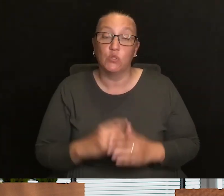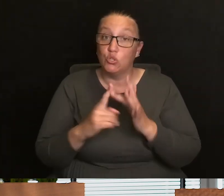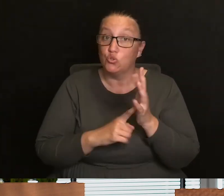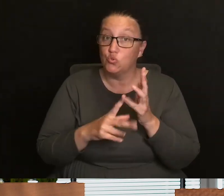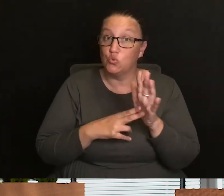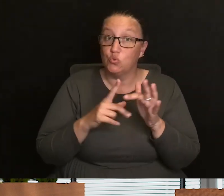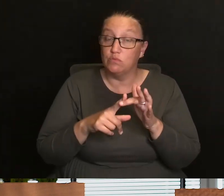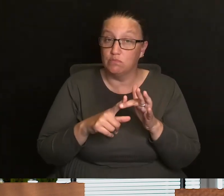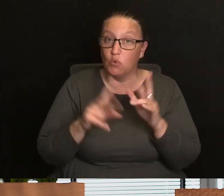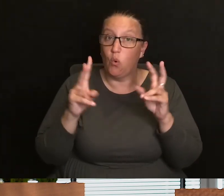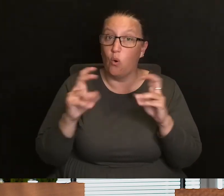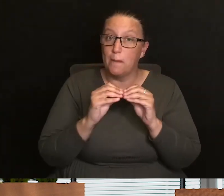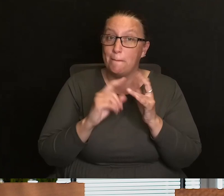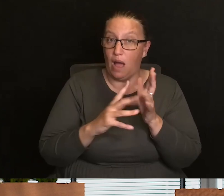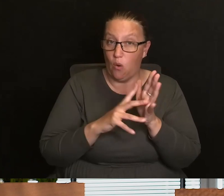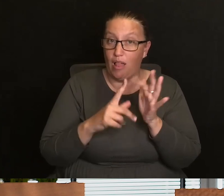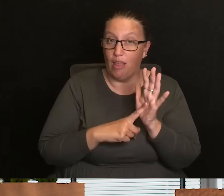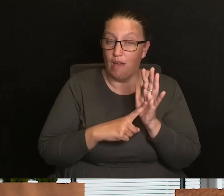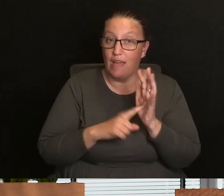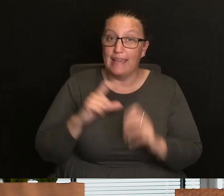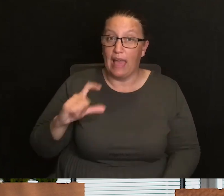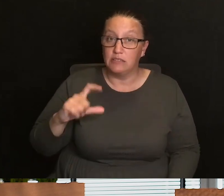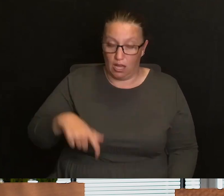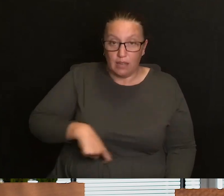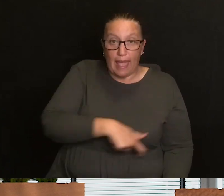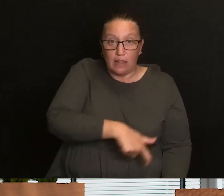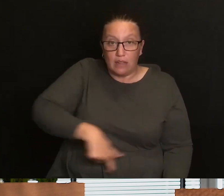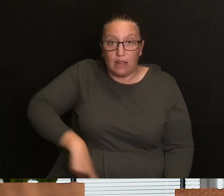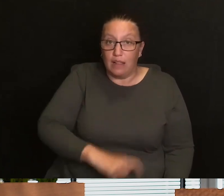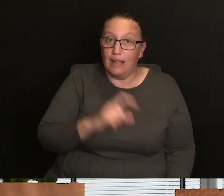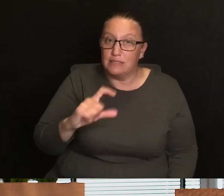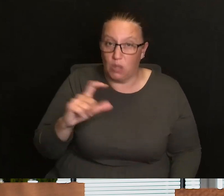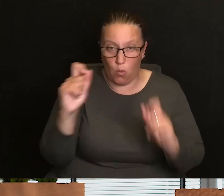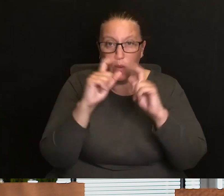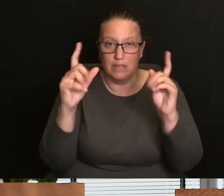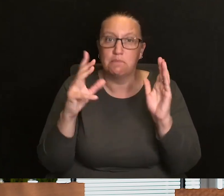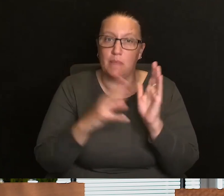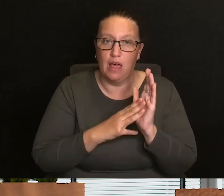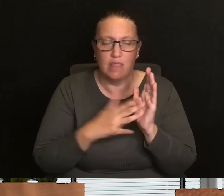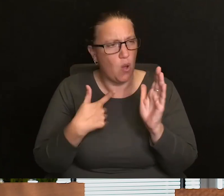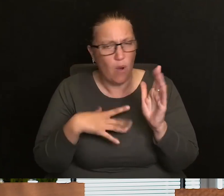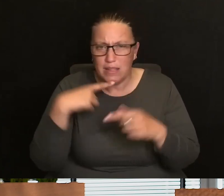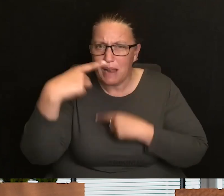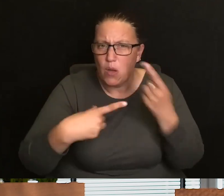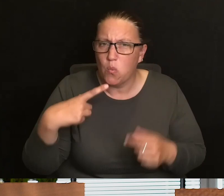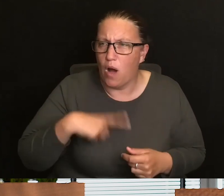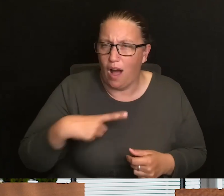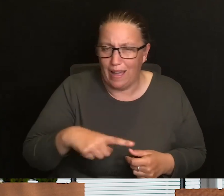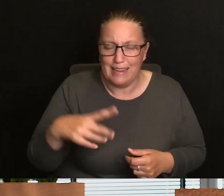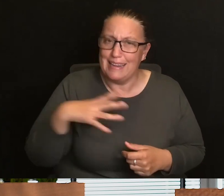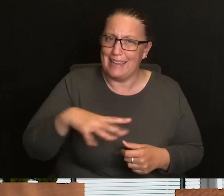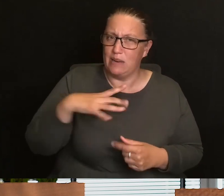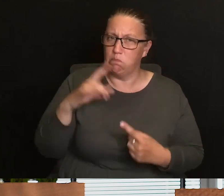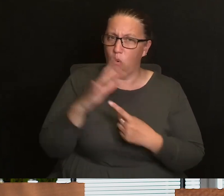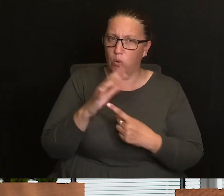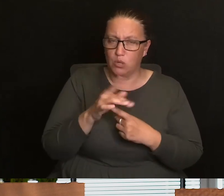Month, and I'd like to talk to you today about the importance of doing a bowel cancer screening test that could save your life or the